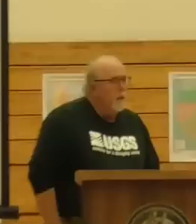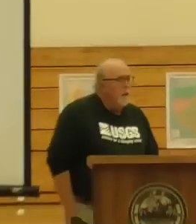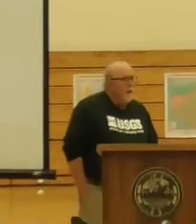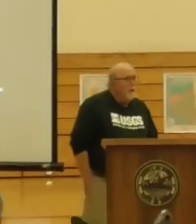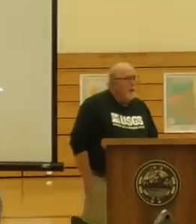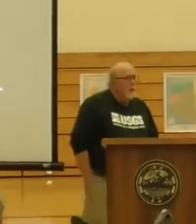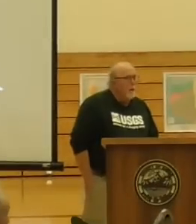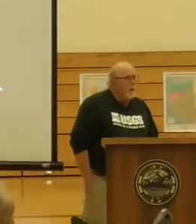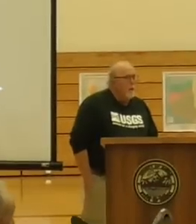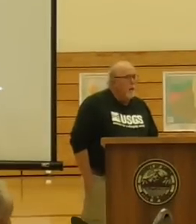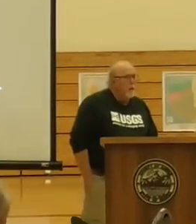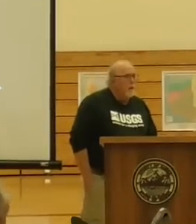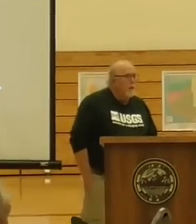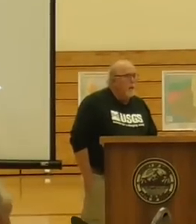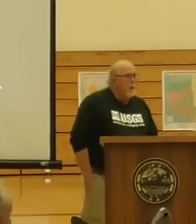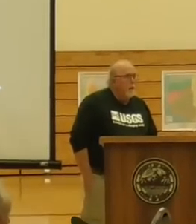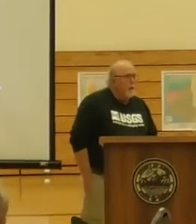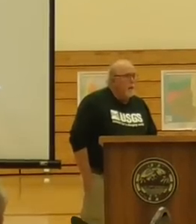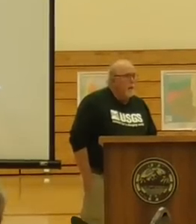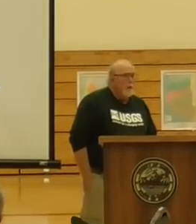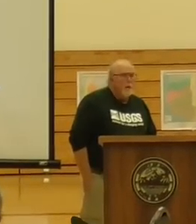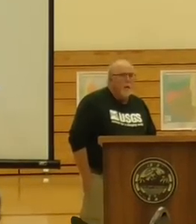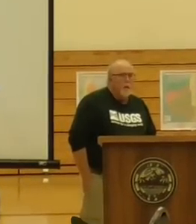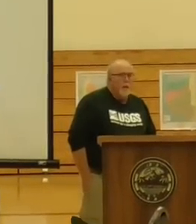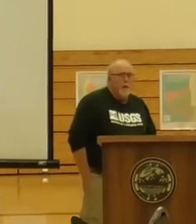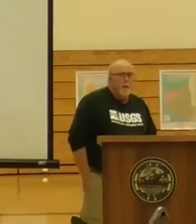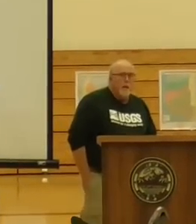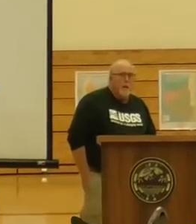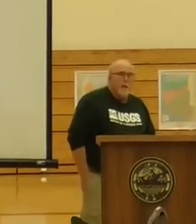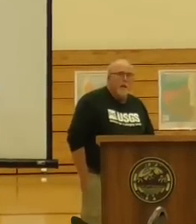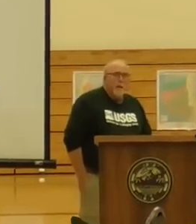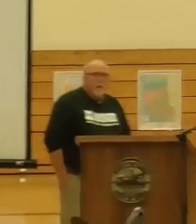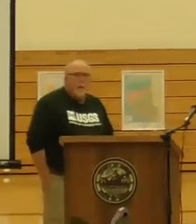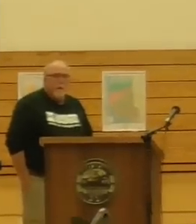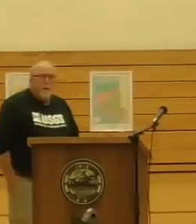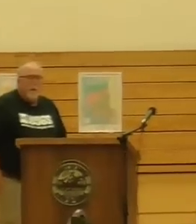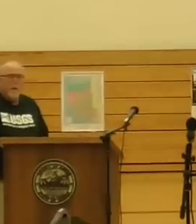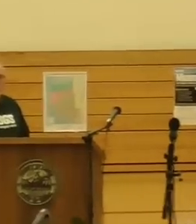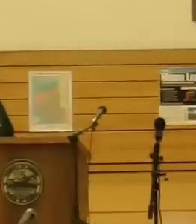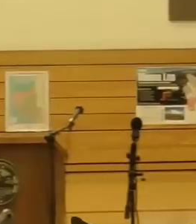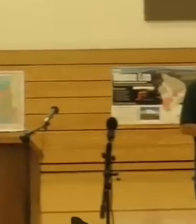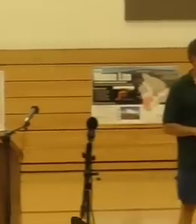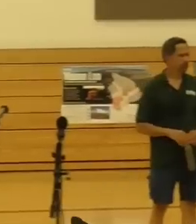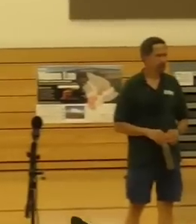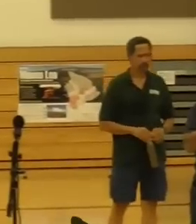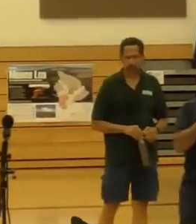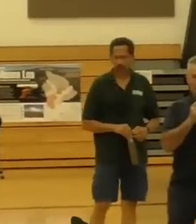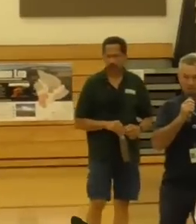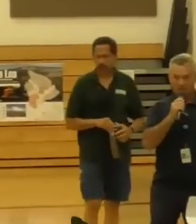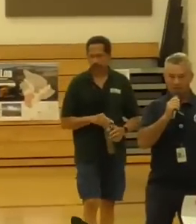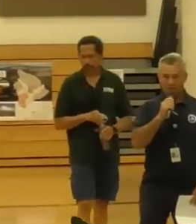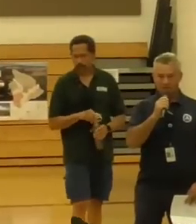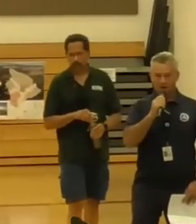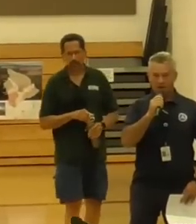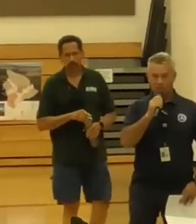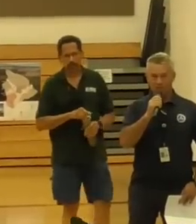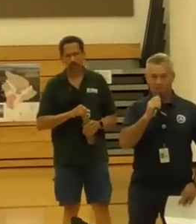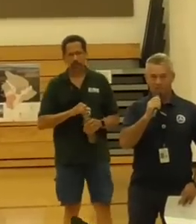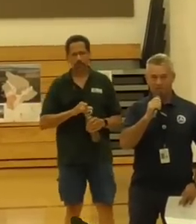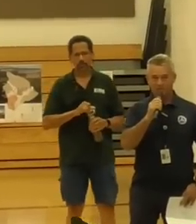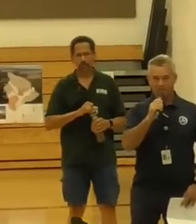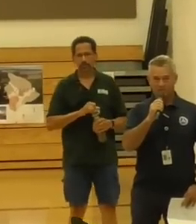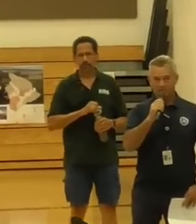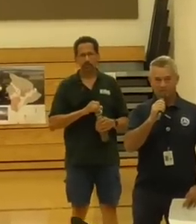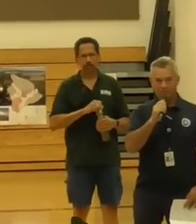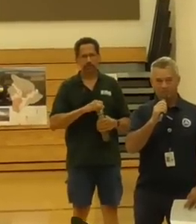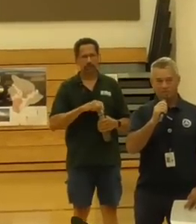Thumbs up and the head nod. So to begin us on the right foot tonight, I ask Abu Dhabi